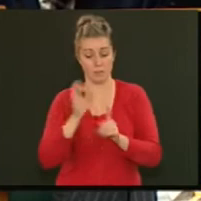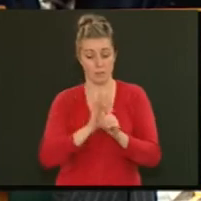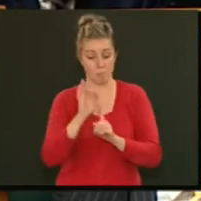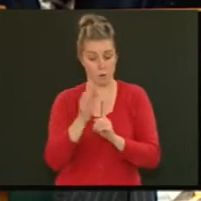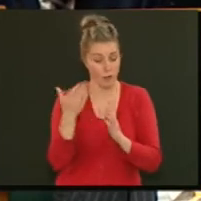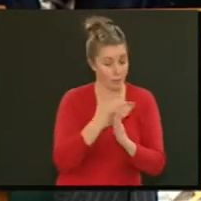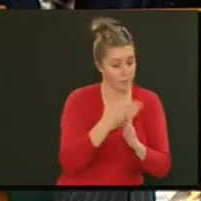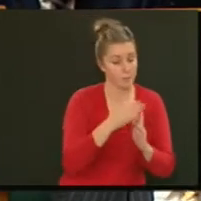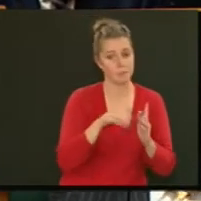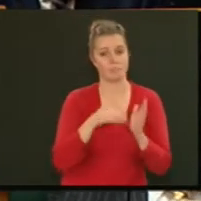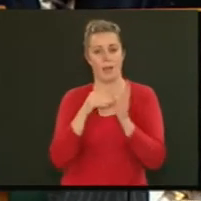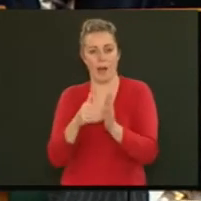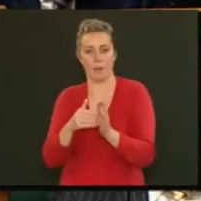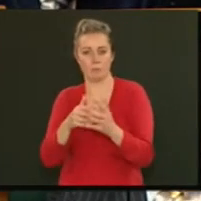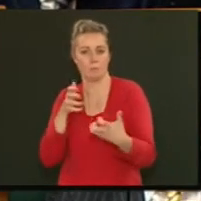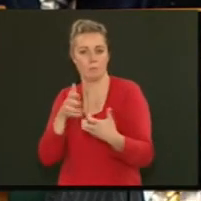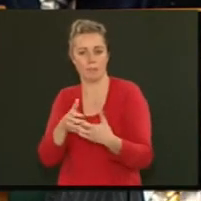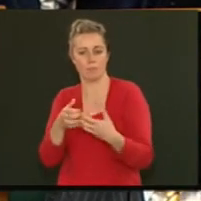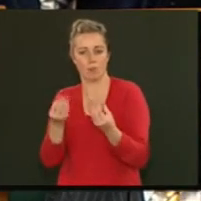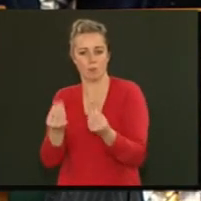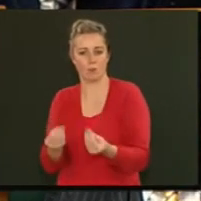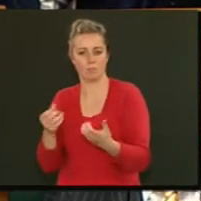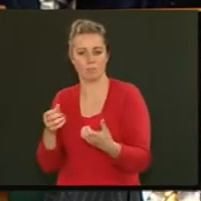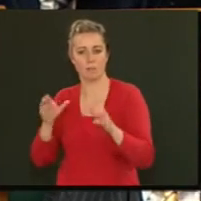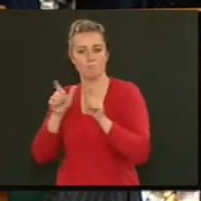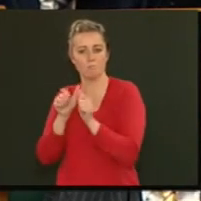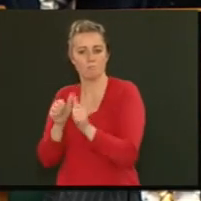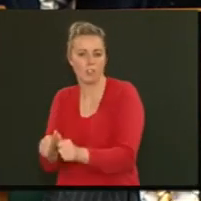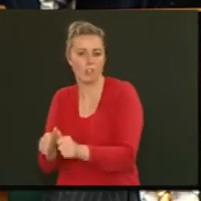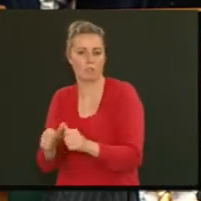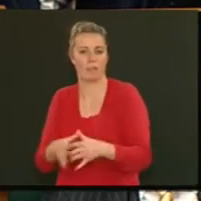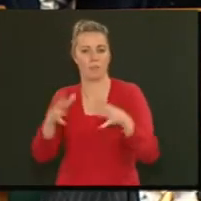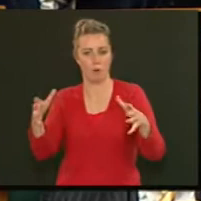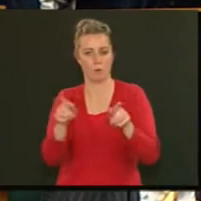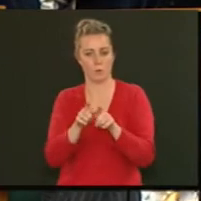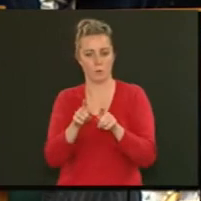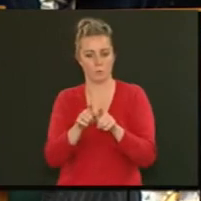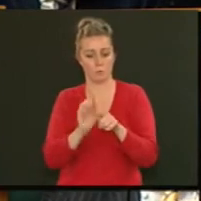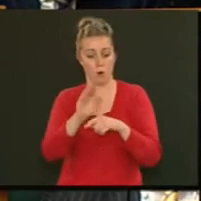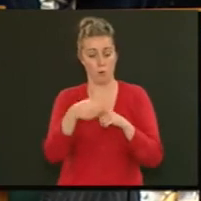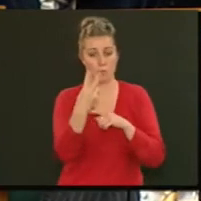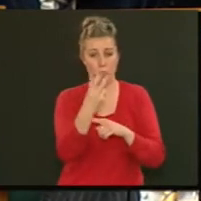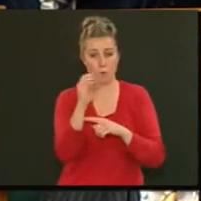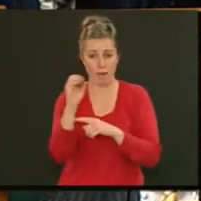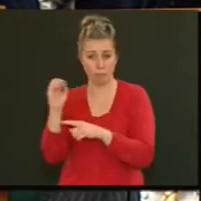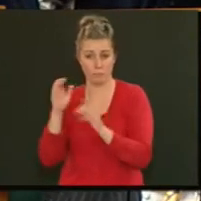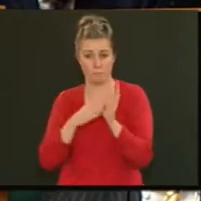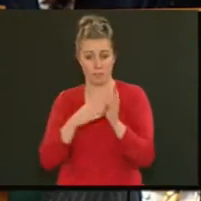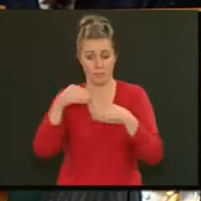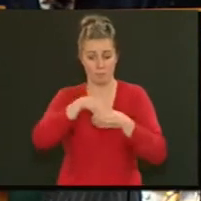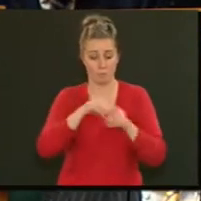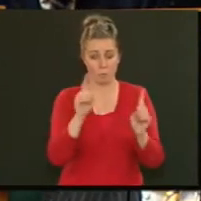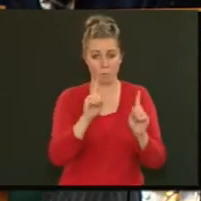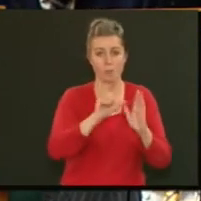access, and help meet cost pressures and population growth. Over $200 million will be invested in